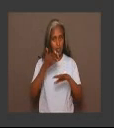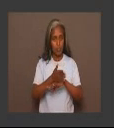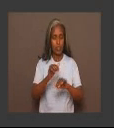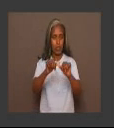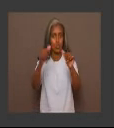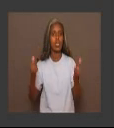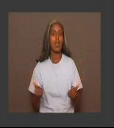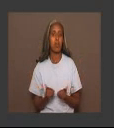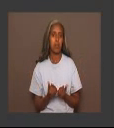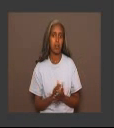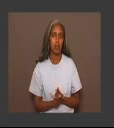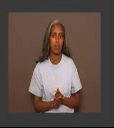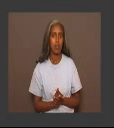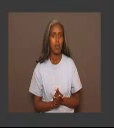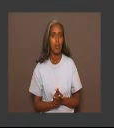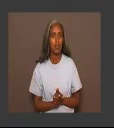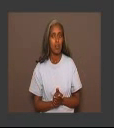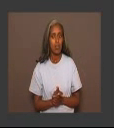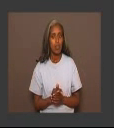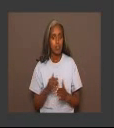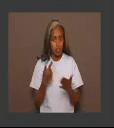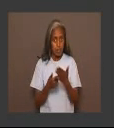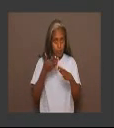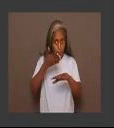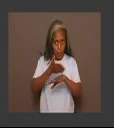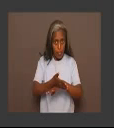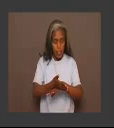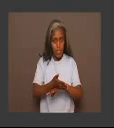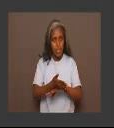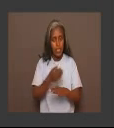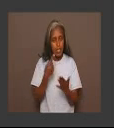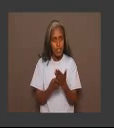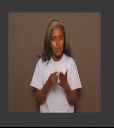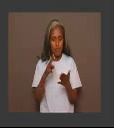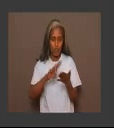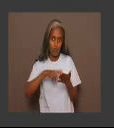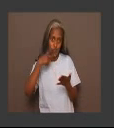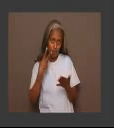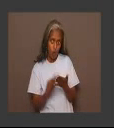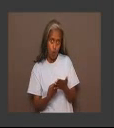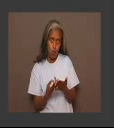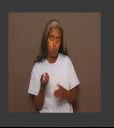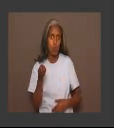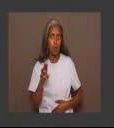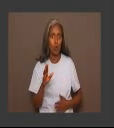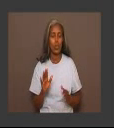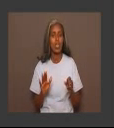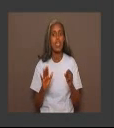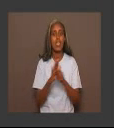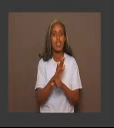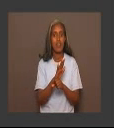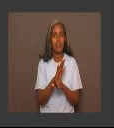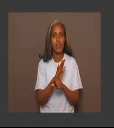area. However, it could be a volume or an even